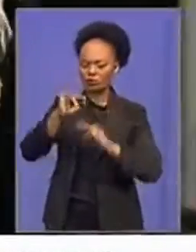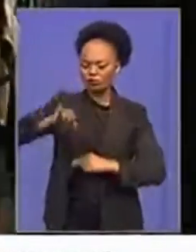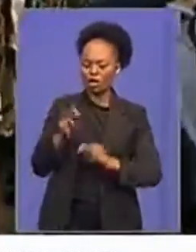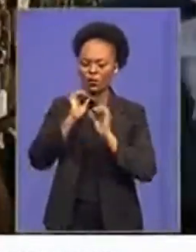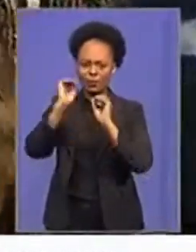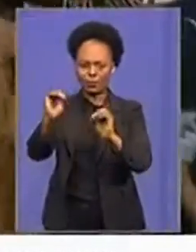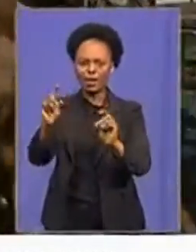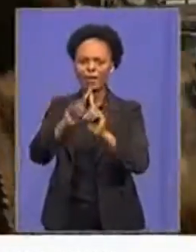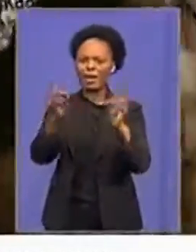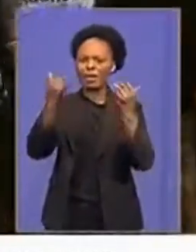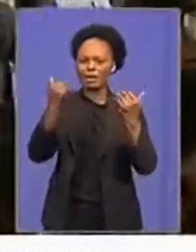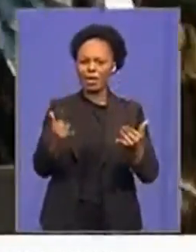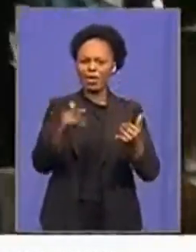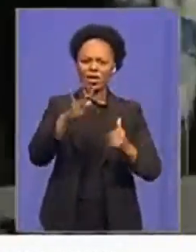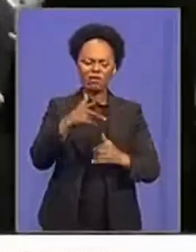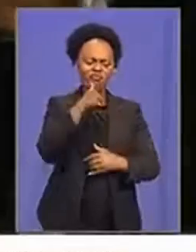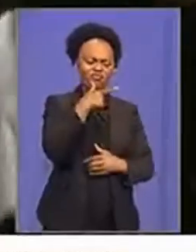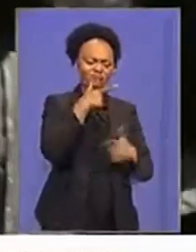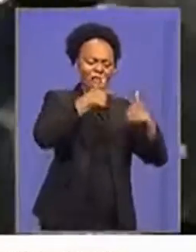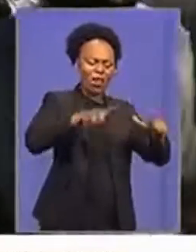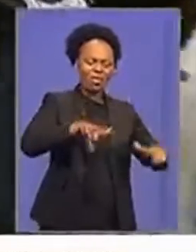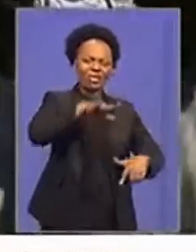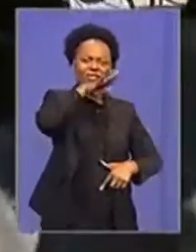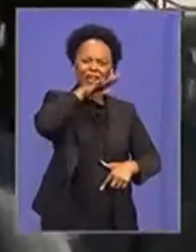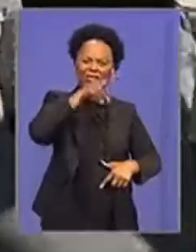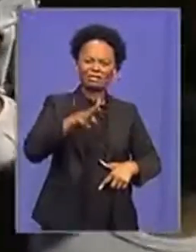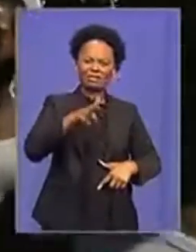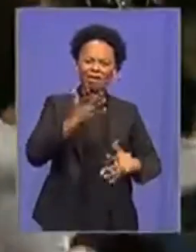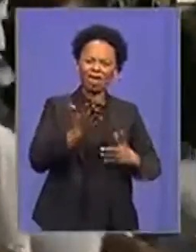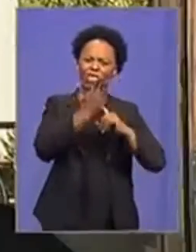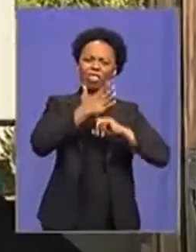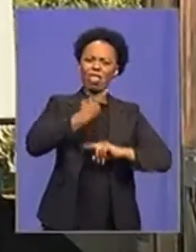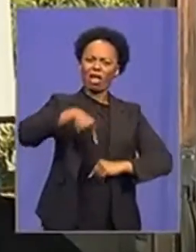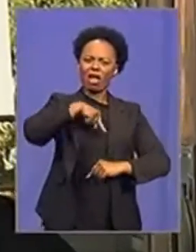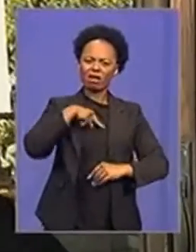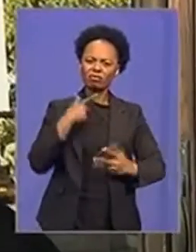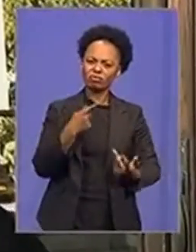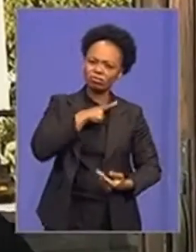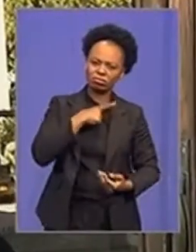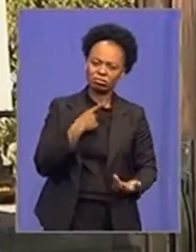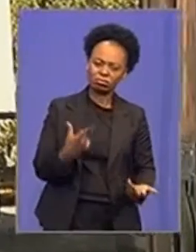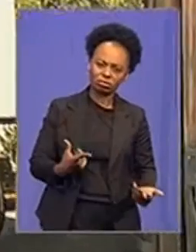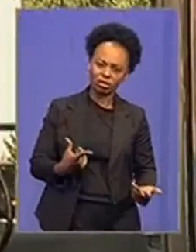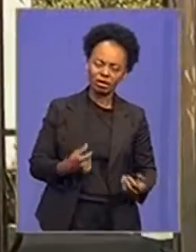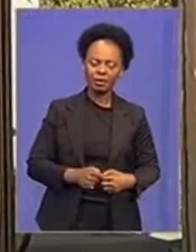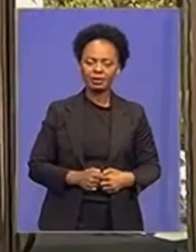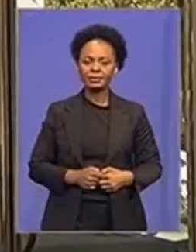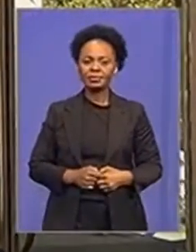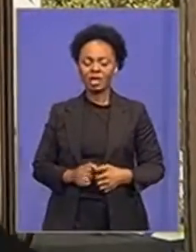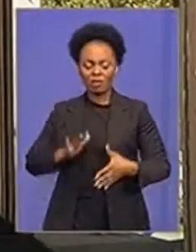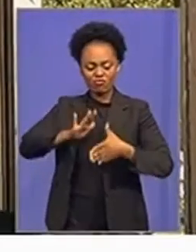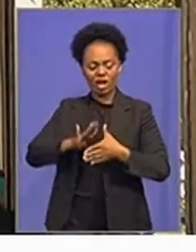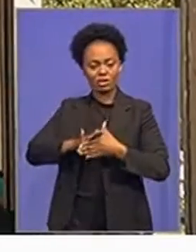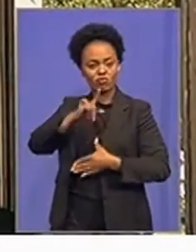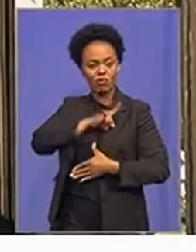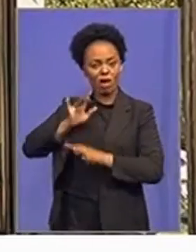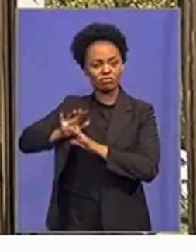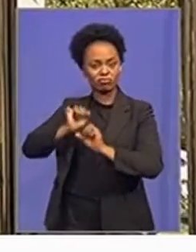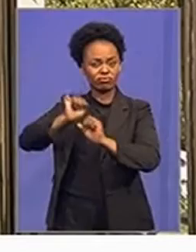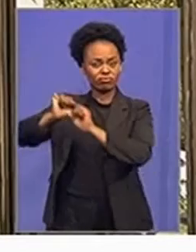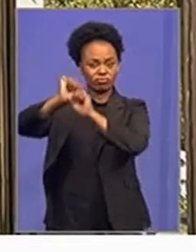jwale ba kgethollwang ke mmuso wa batho ka batho. The reason for our protest action here today is to place